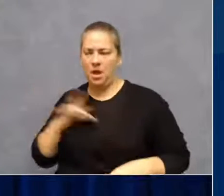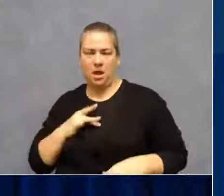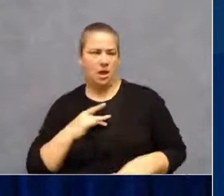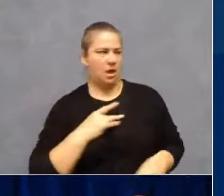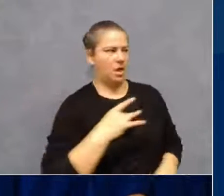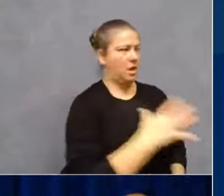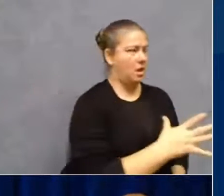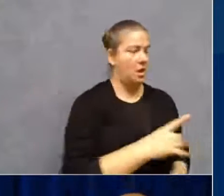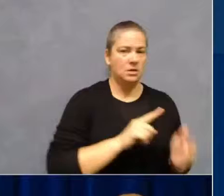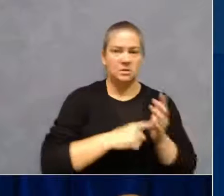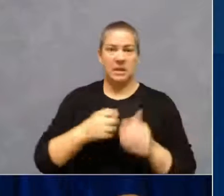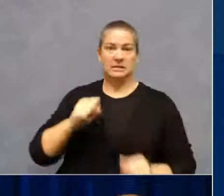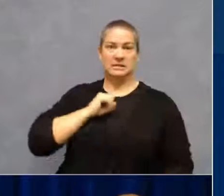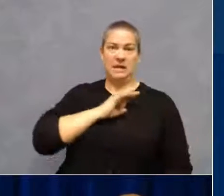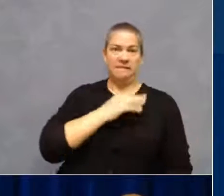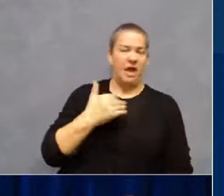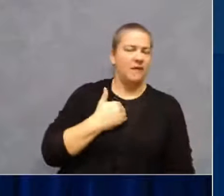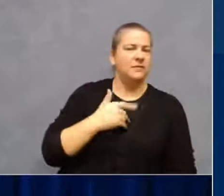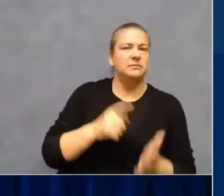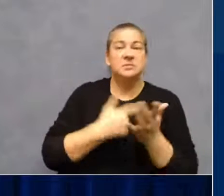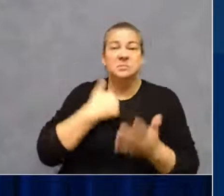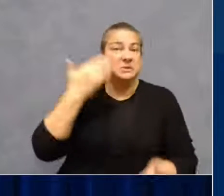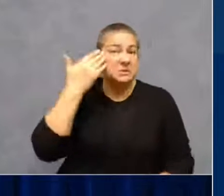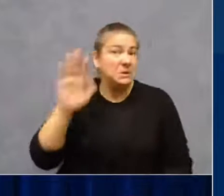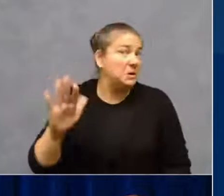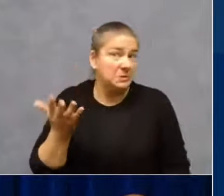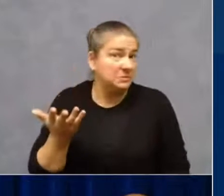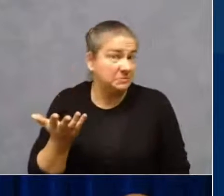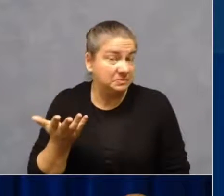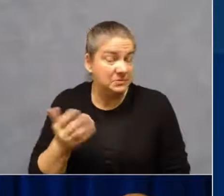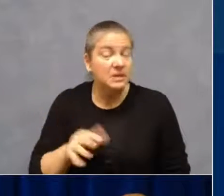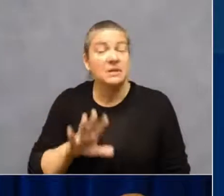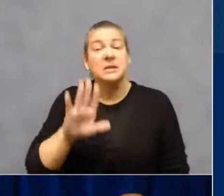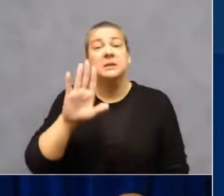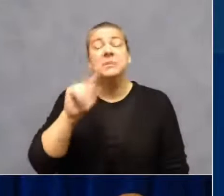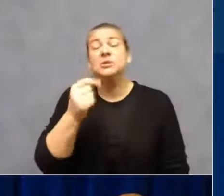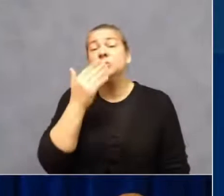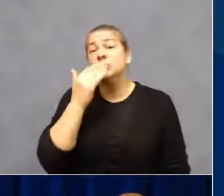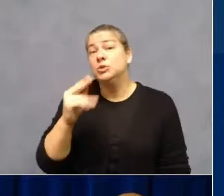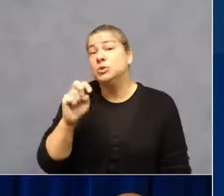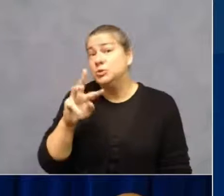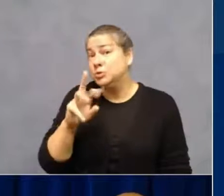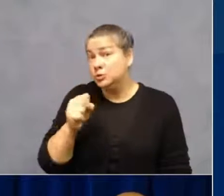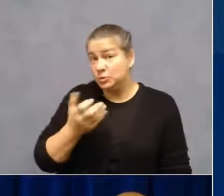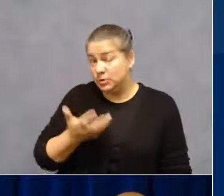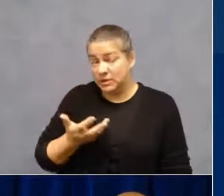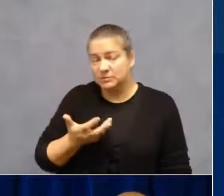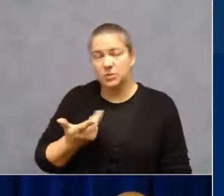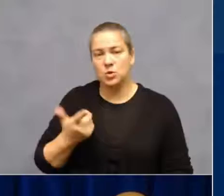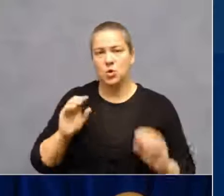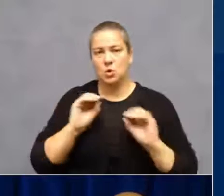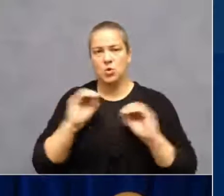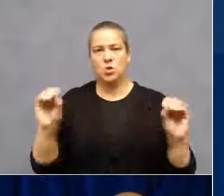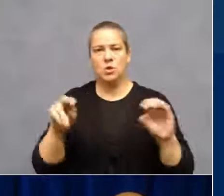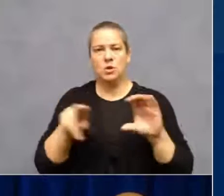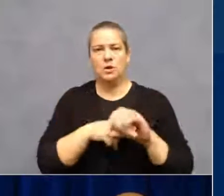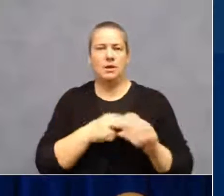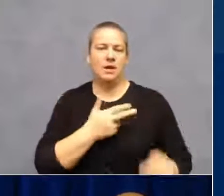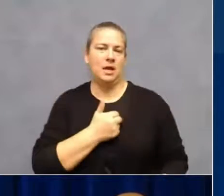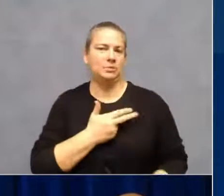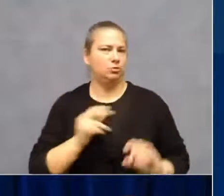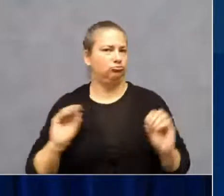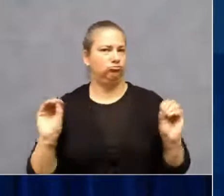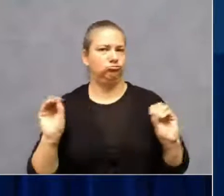know how it got in there. The good news there is, so far we've had no hospitalizations at